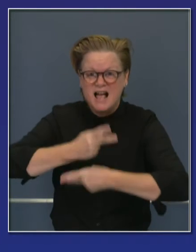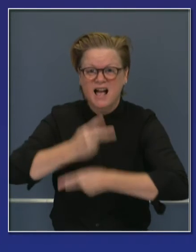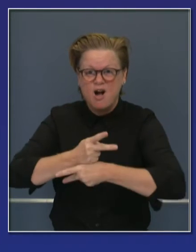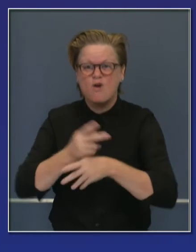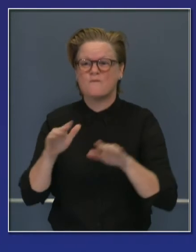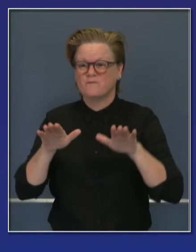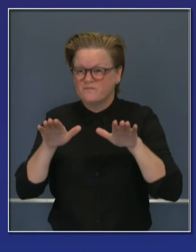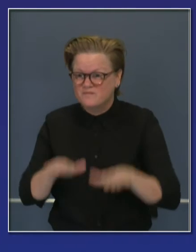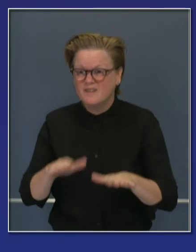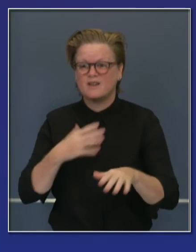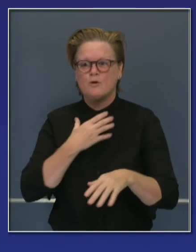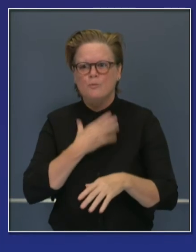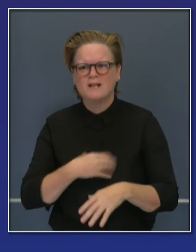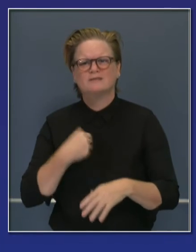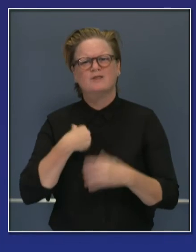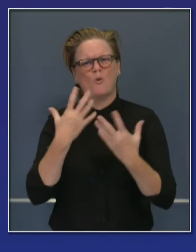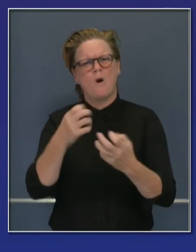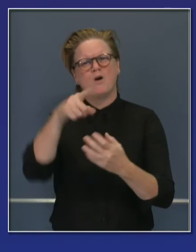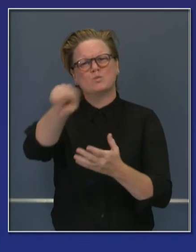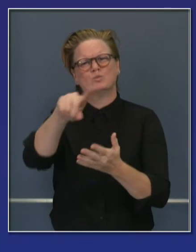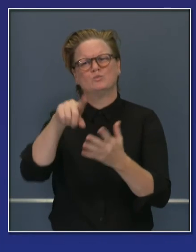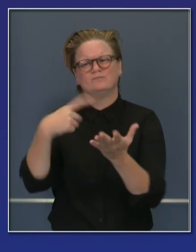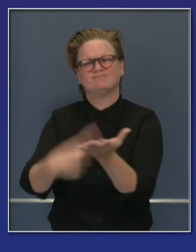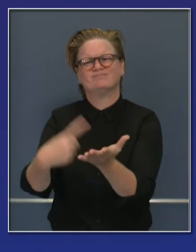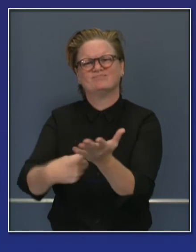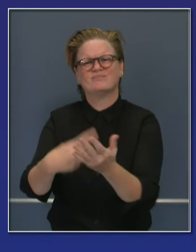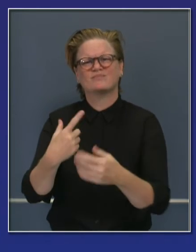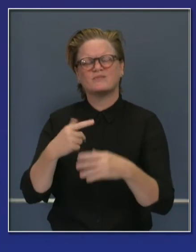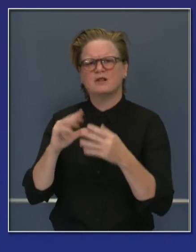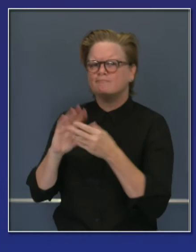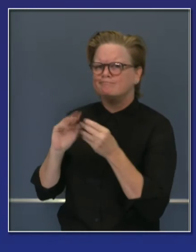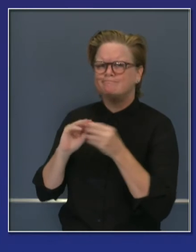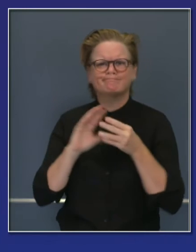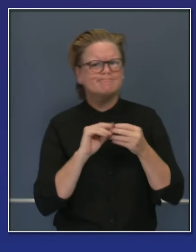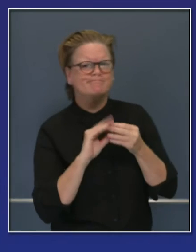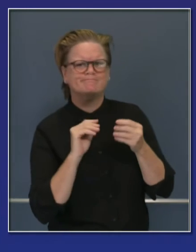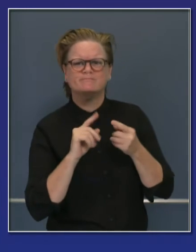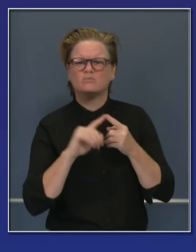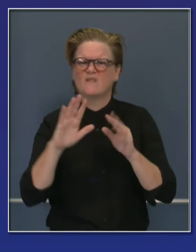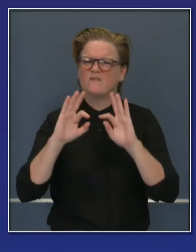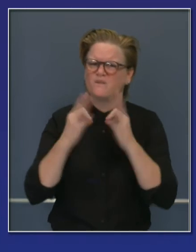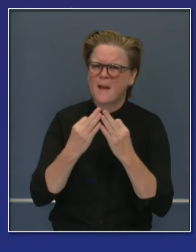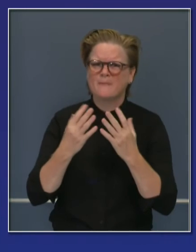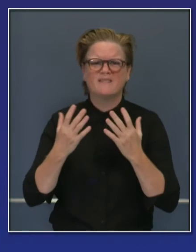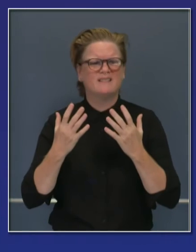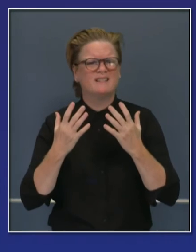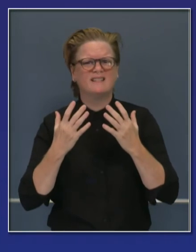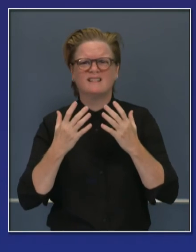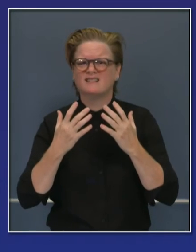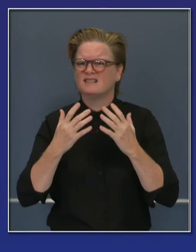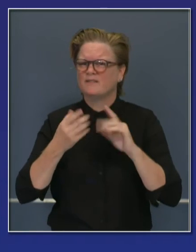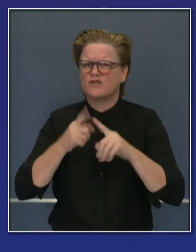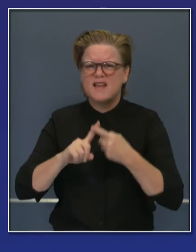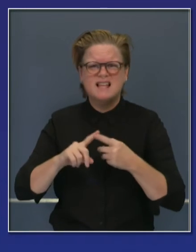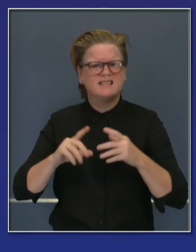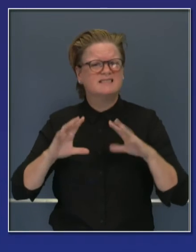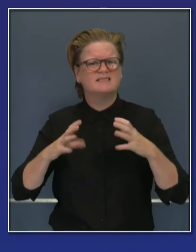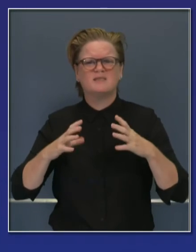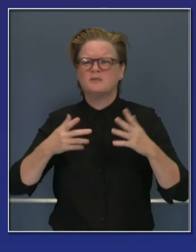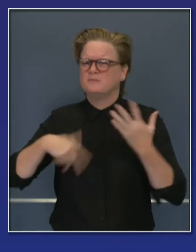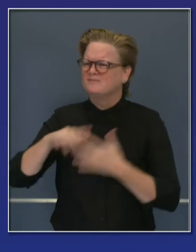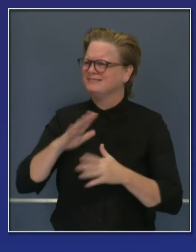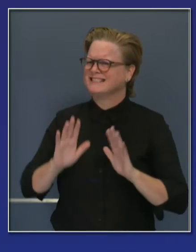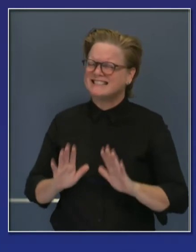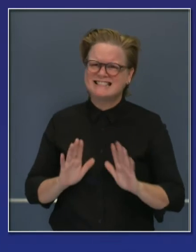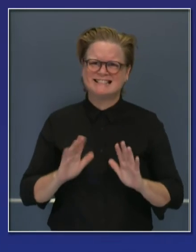family, but a lot of Californians who've reached out and said, we've decided to change what our Thanksgiving